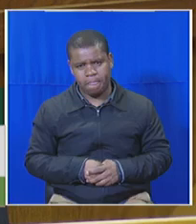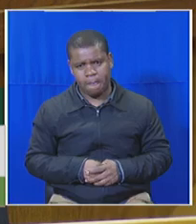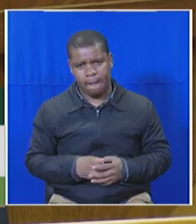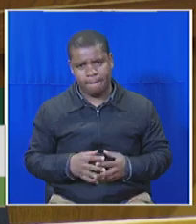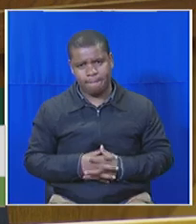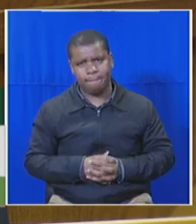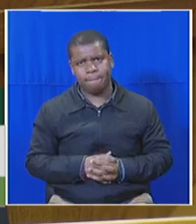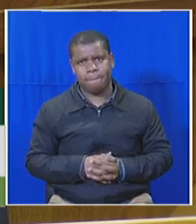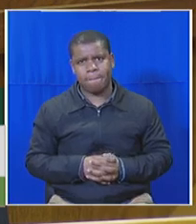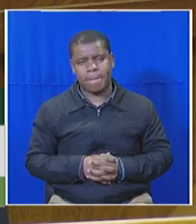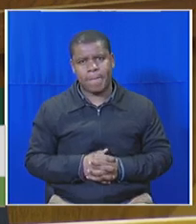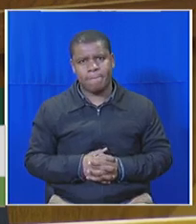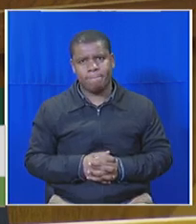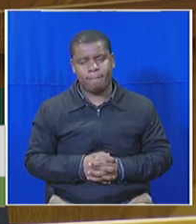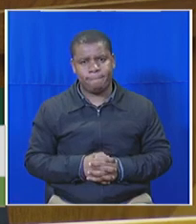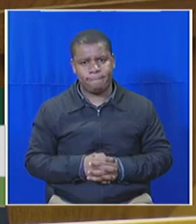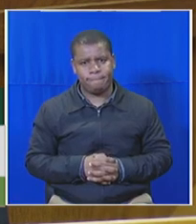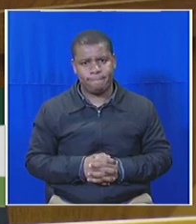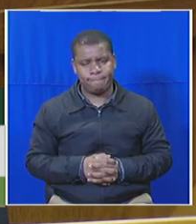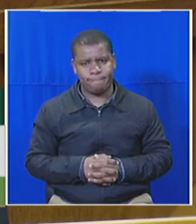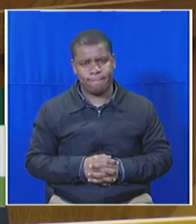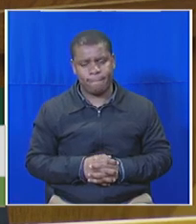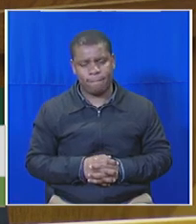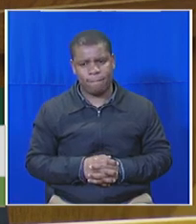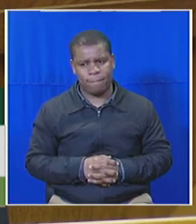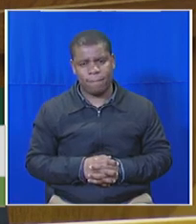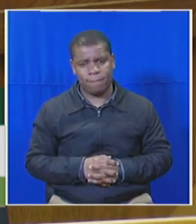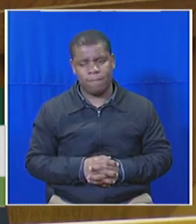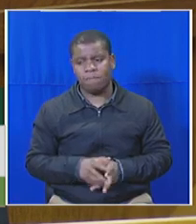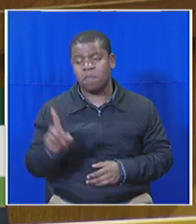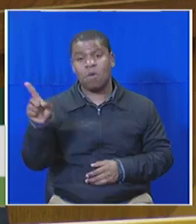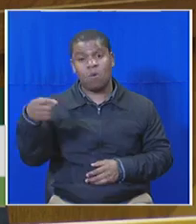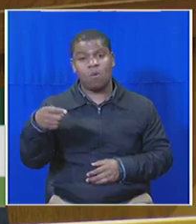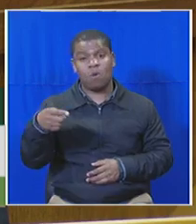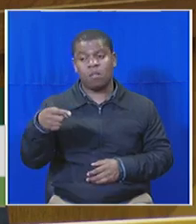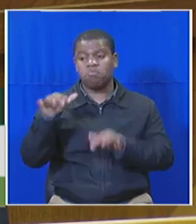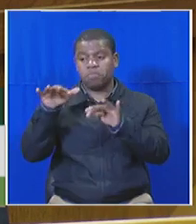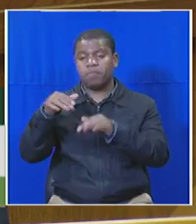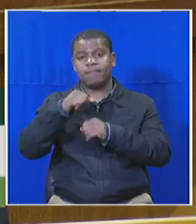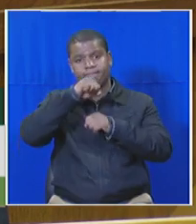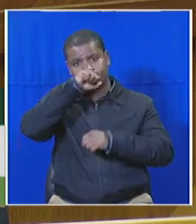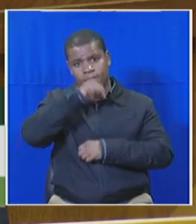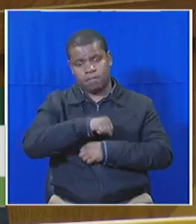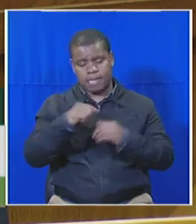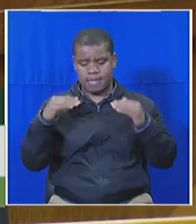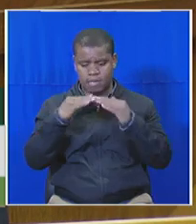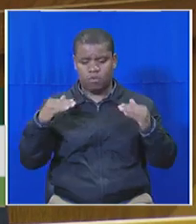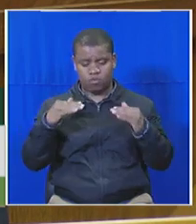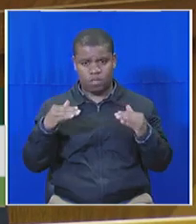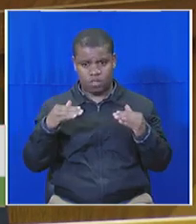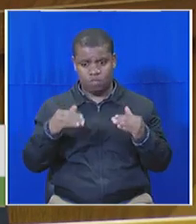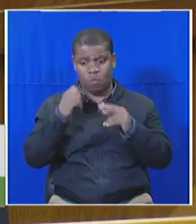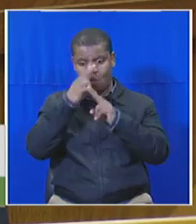Va hisekeri va ntshunxeko na vachaviseki hinkwavo hi ku